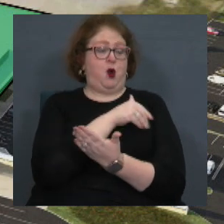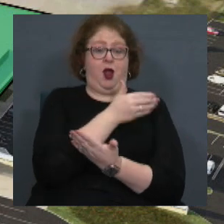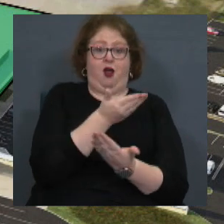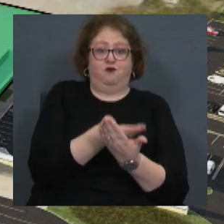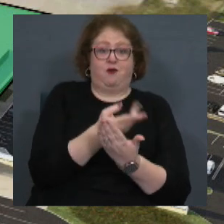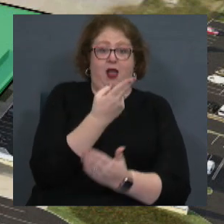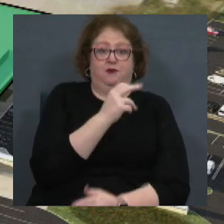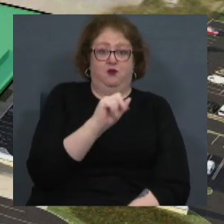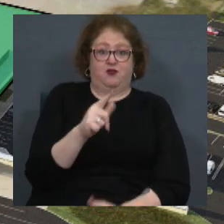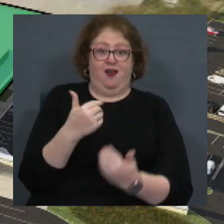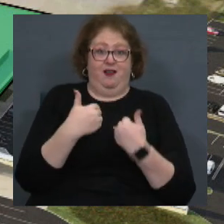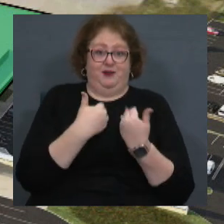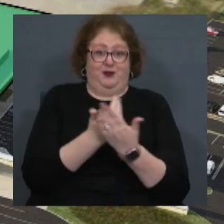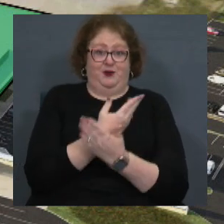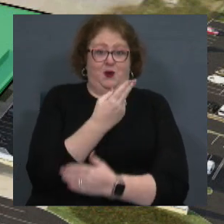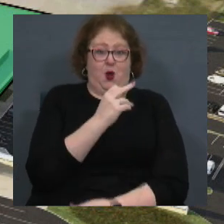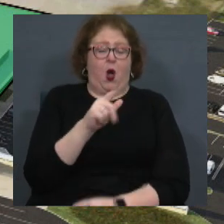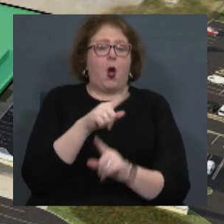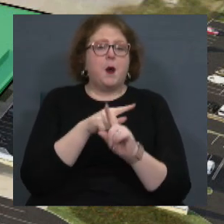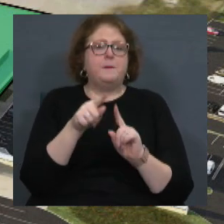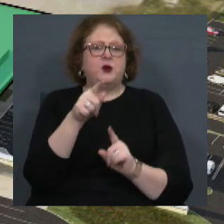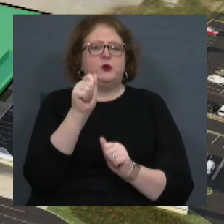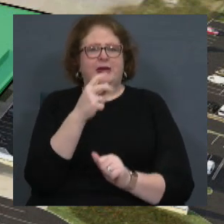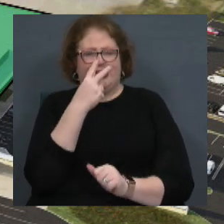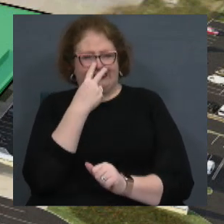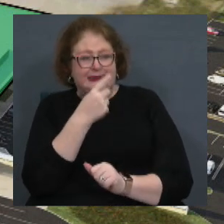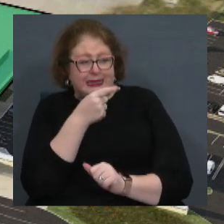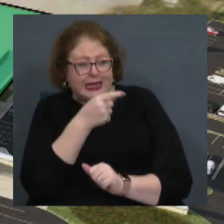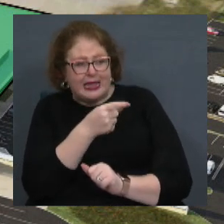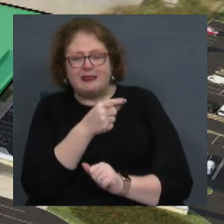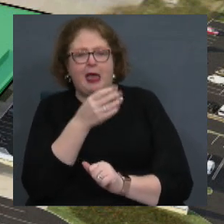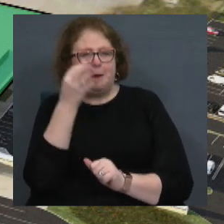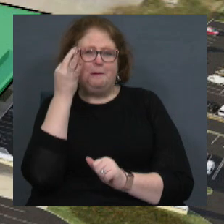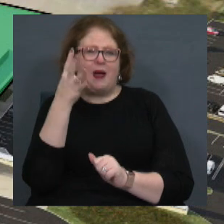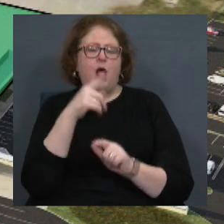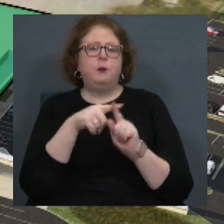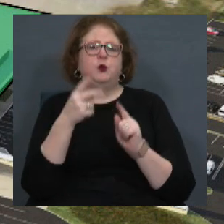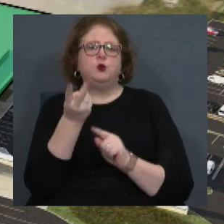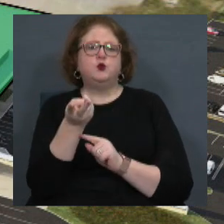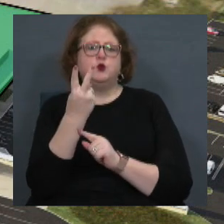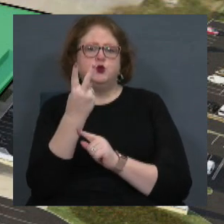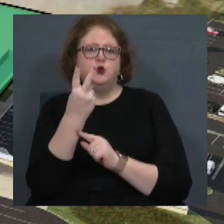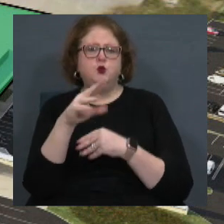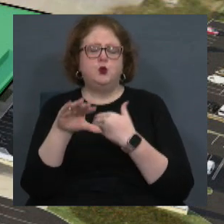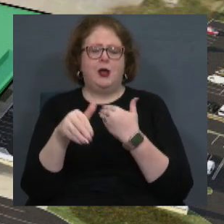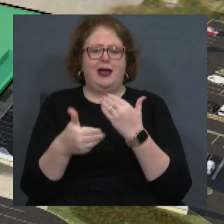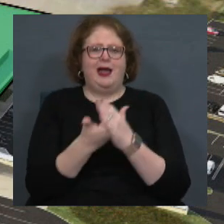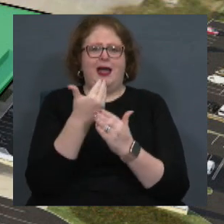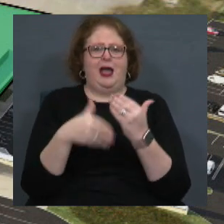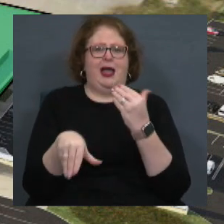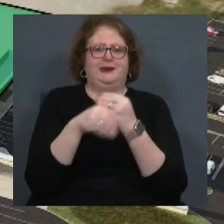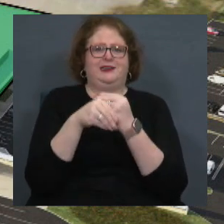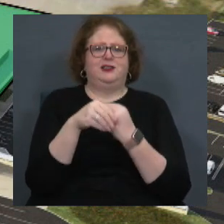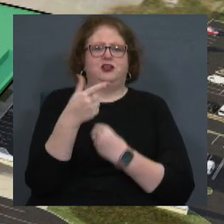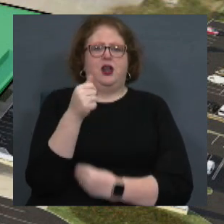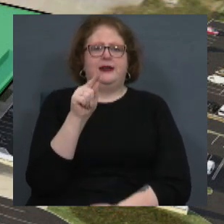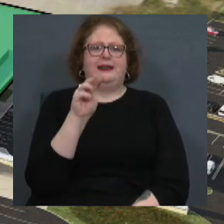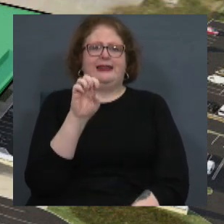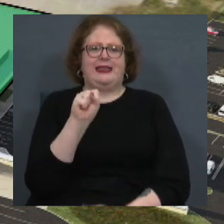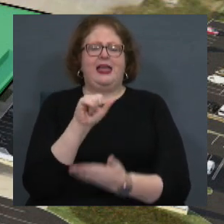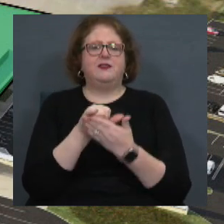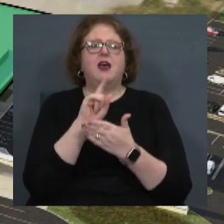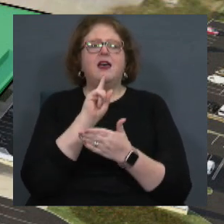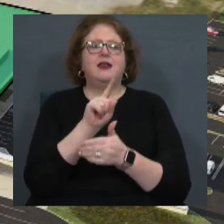can barely see it, but there are 2 additional gates that come out at the rear of what's called the